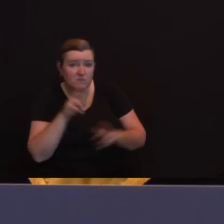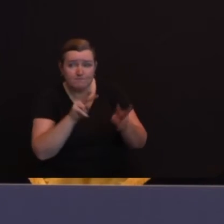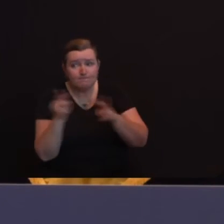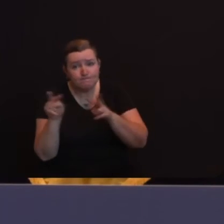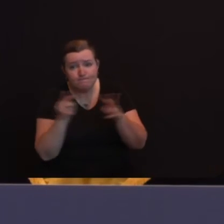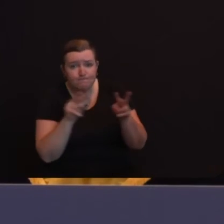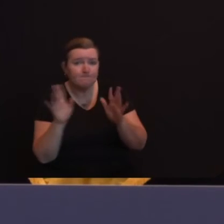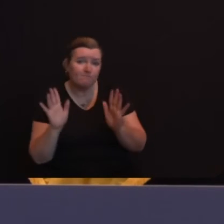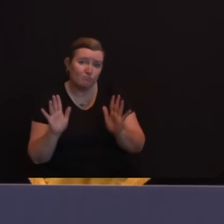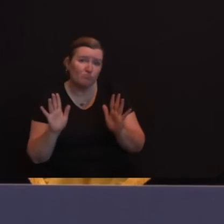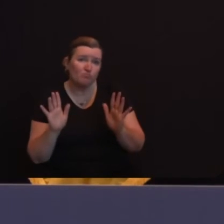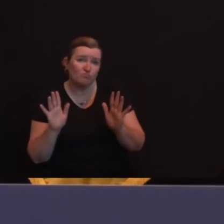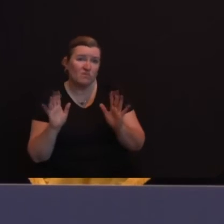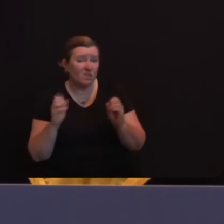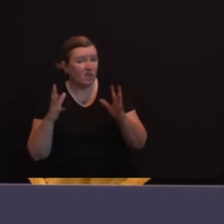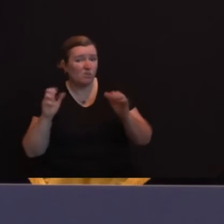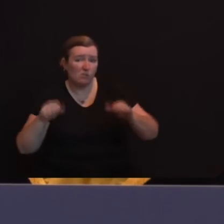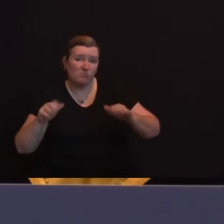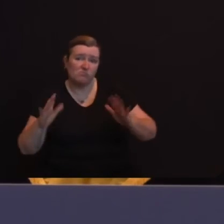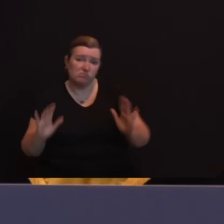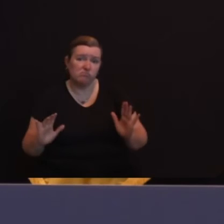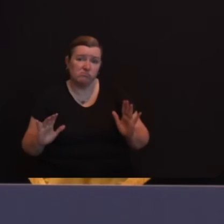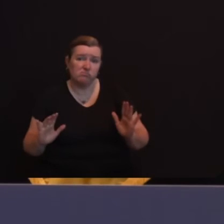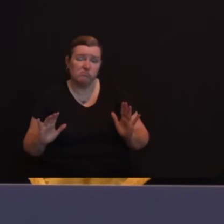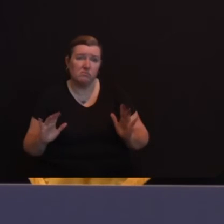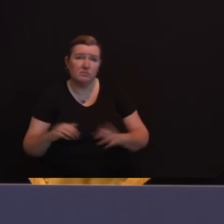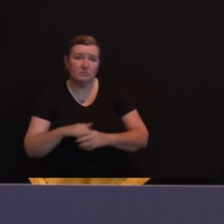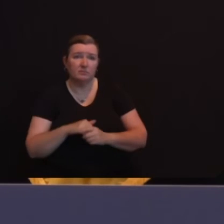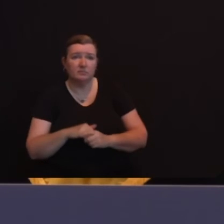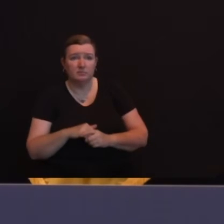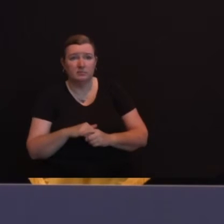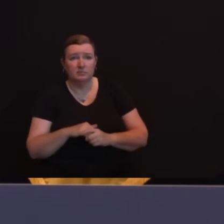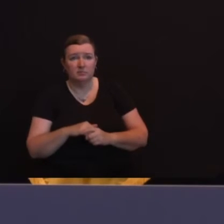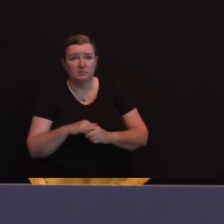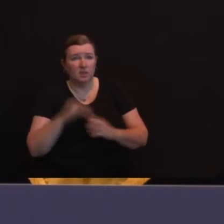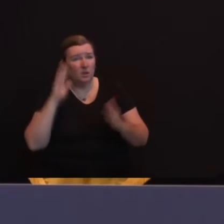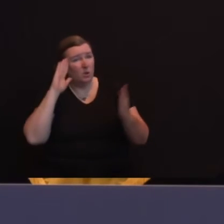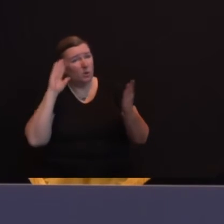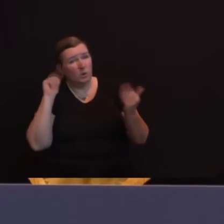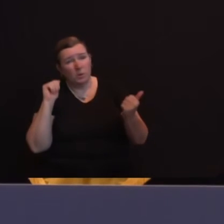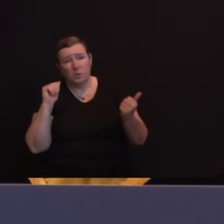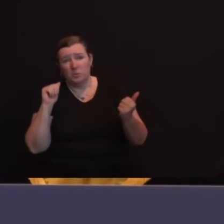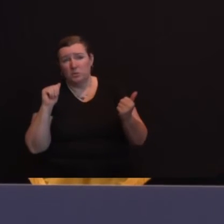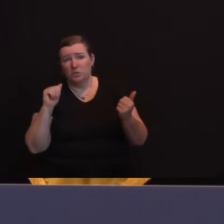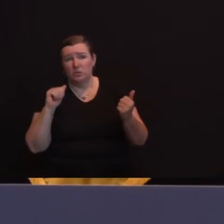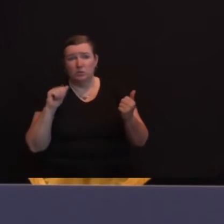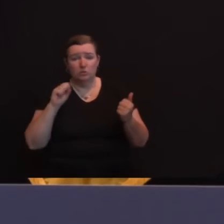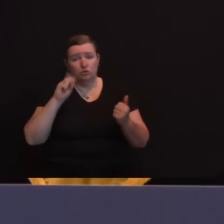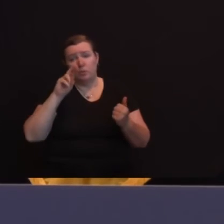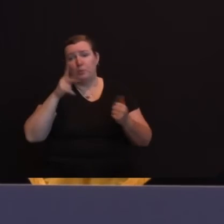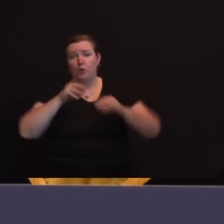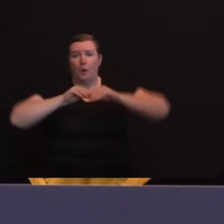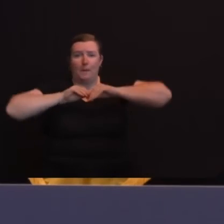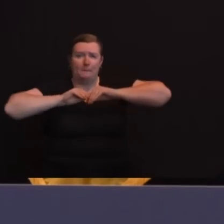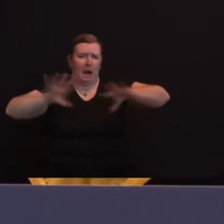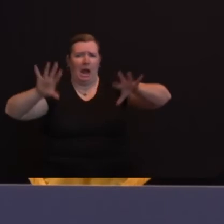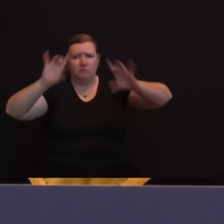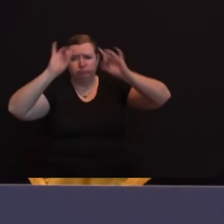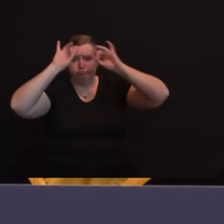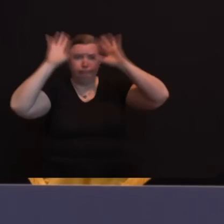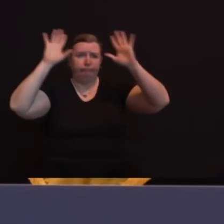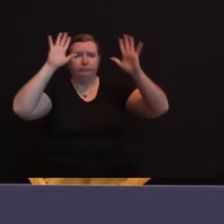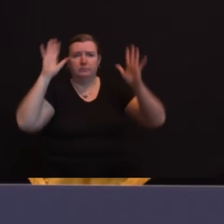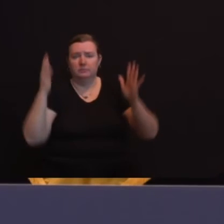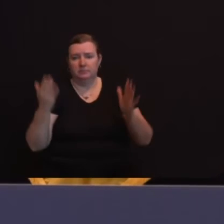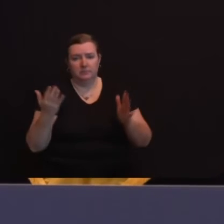be. I sure hope we don't have super spreader experiences based in retail. Judy, I'm not aware of having a lot of retail,